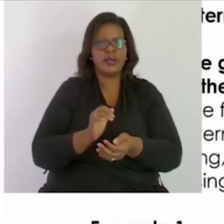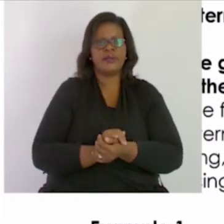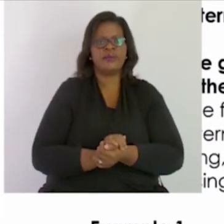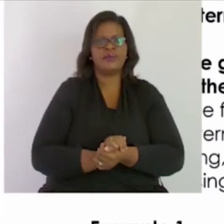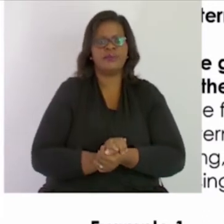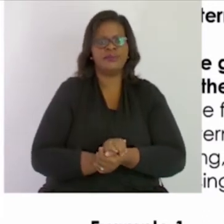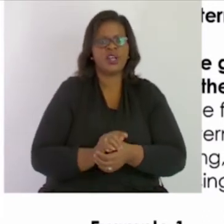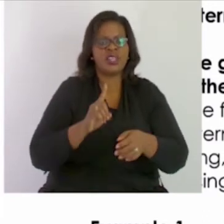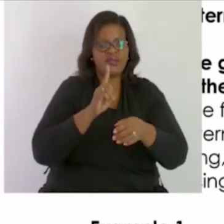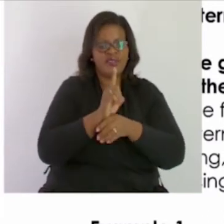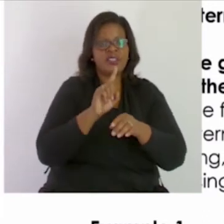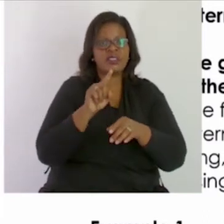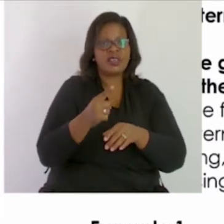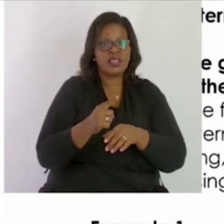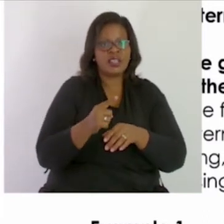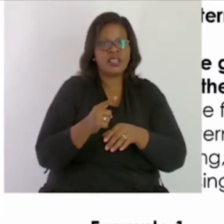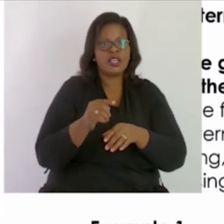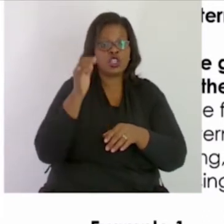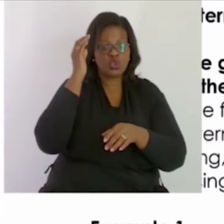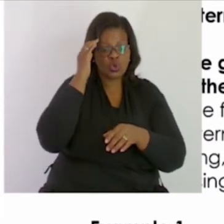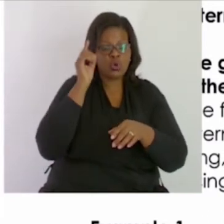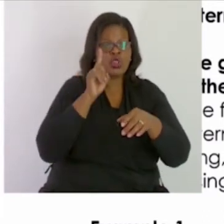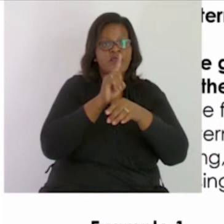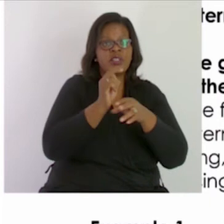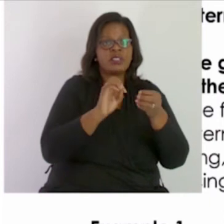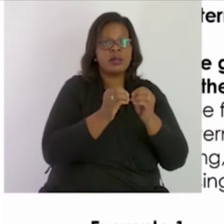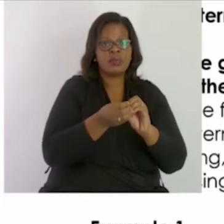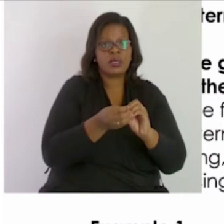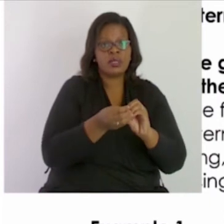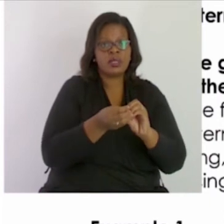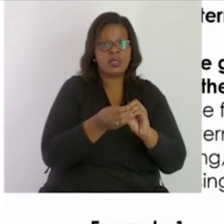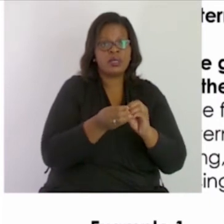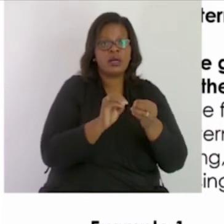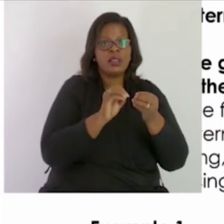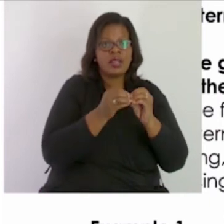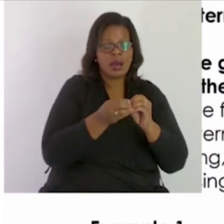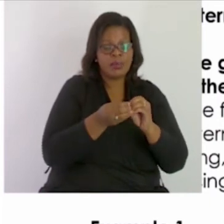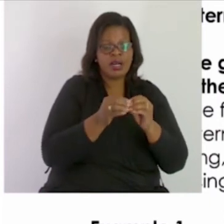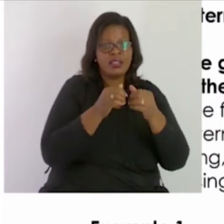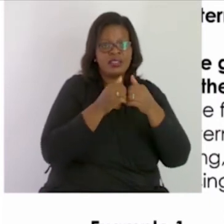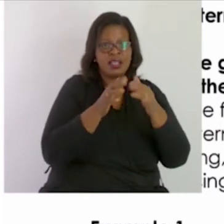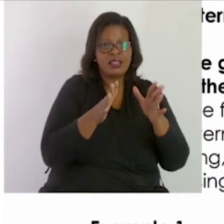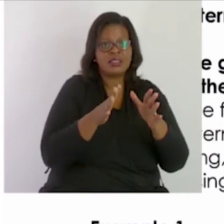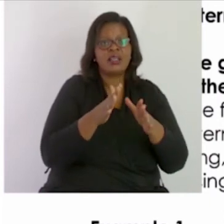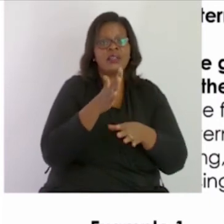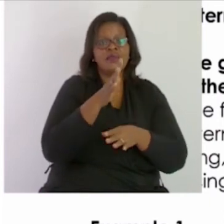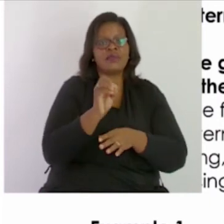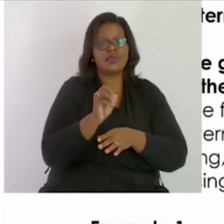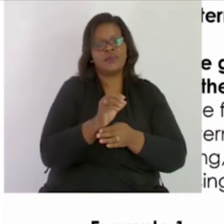The first thing is to identify the first term. So our pattern is starting at 50.